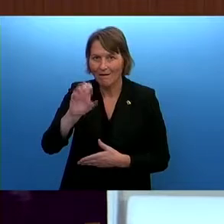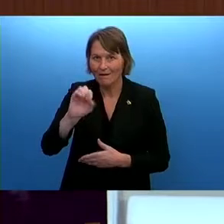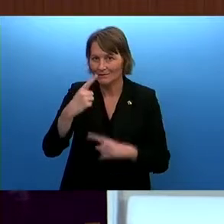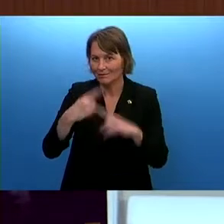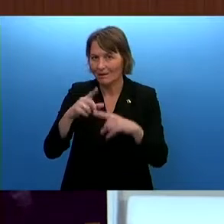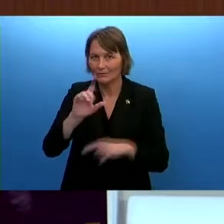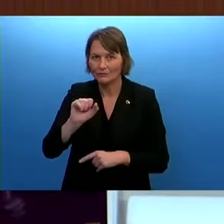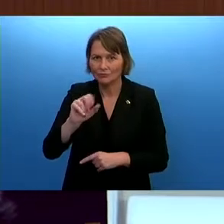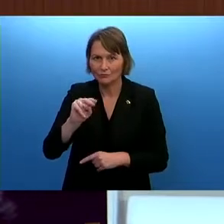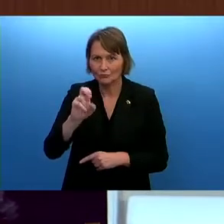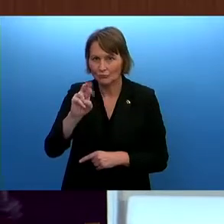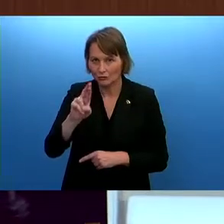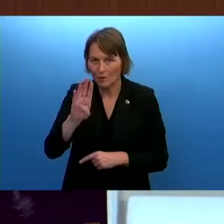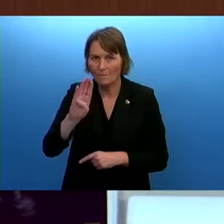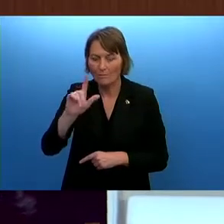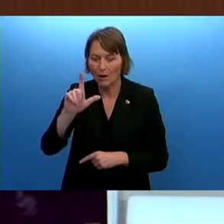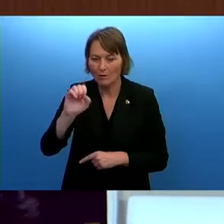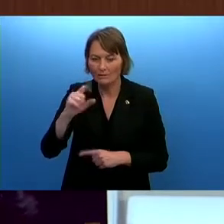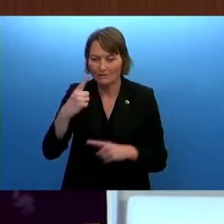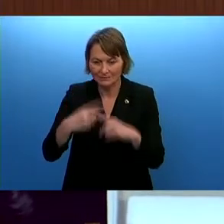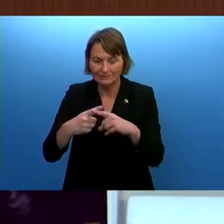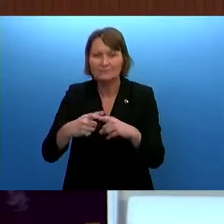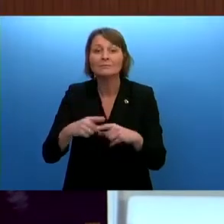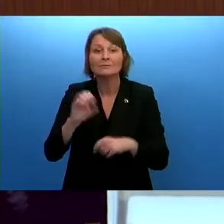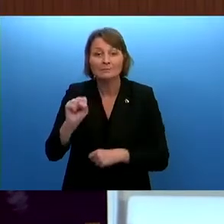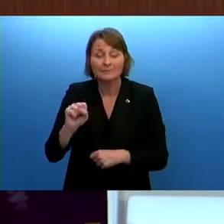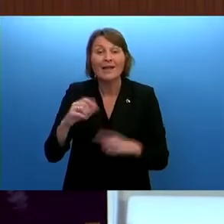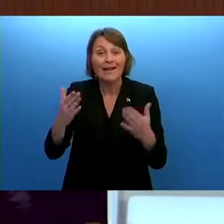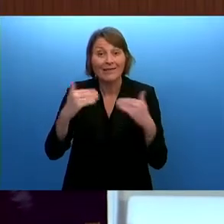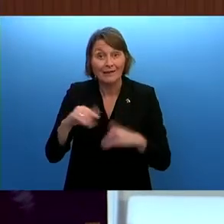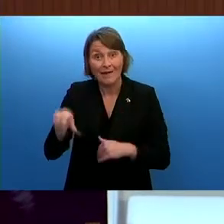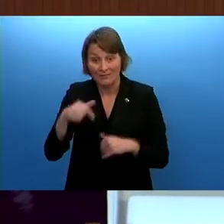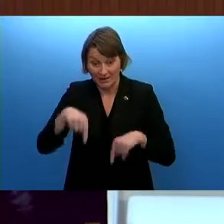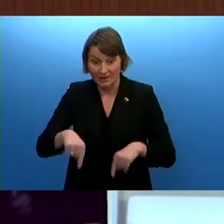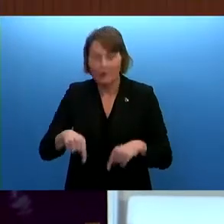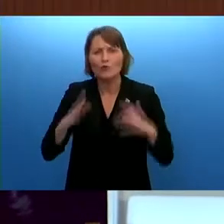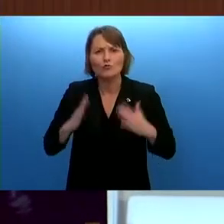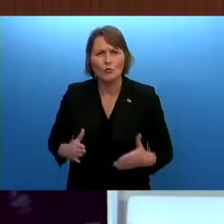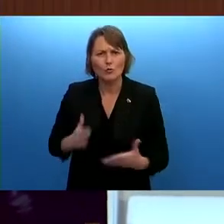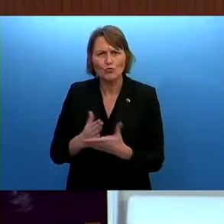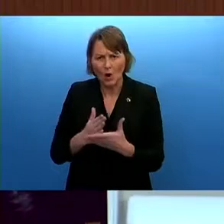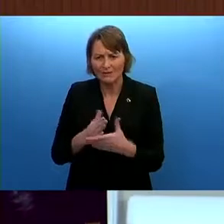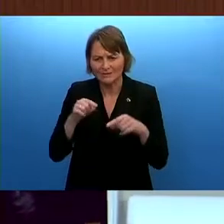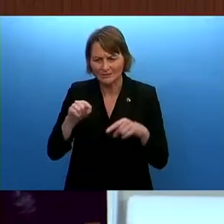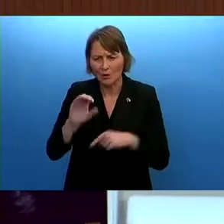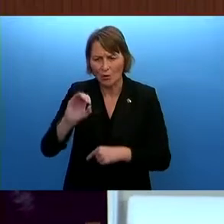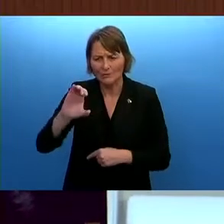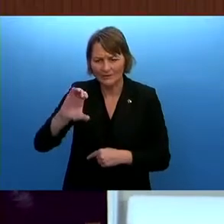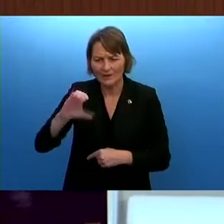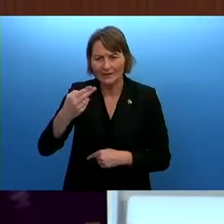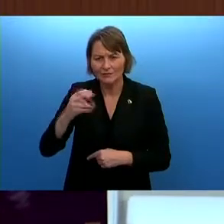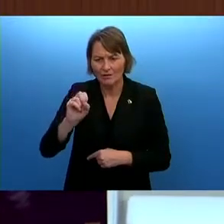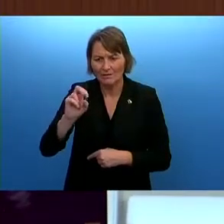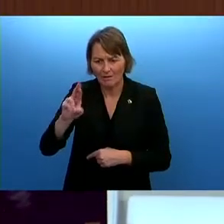Rights, we have Ms. Peggy Hicks, Director of Thematic Engagement, Special Procedure and Right to Development